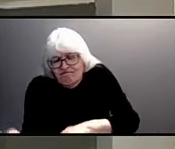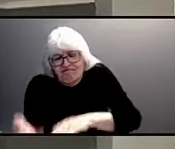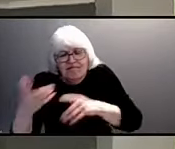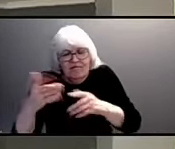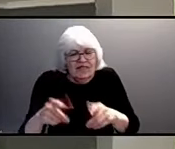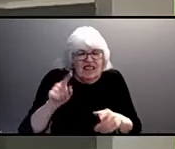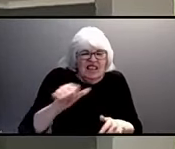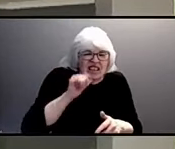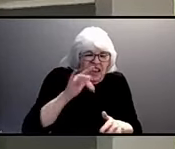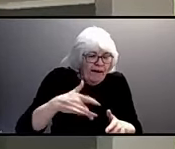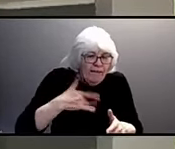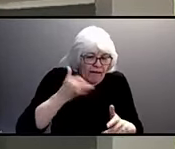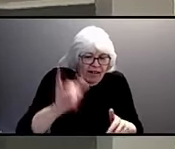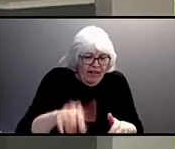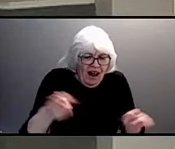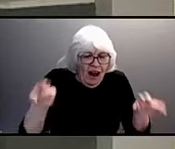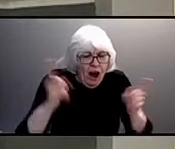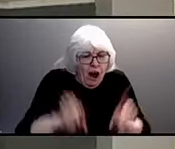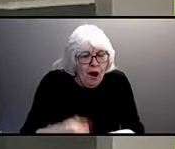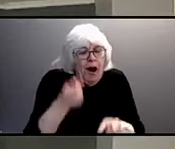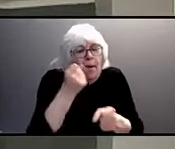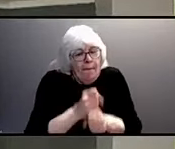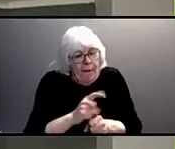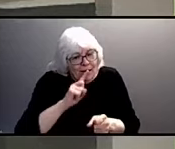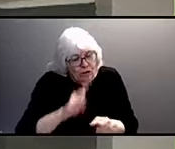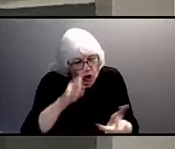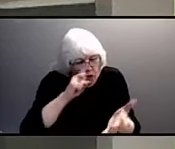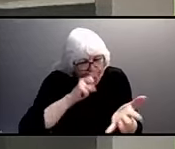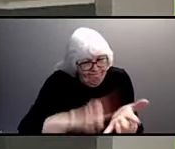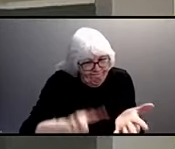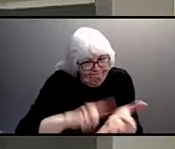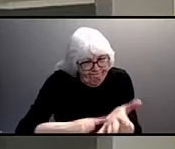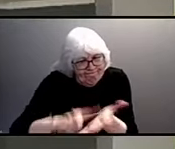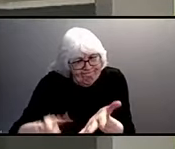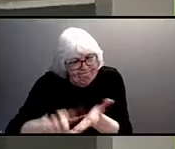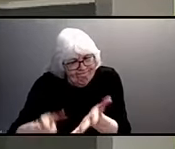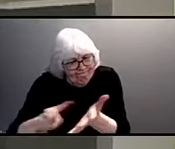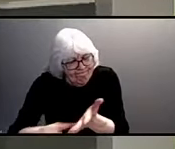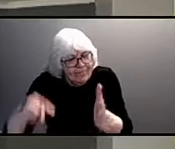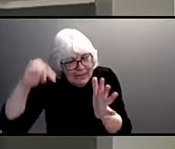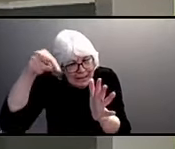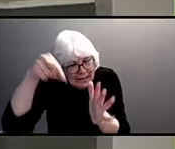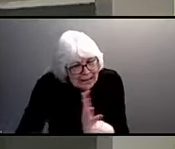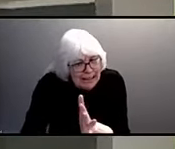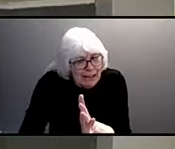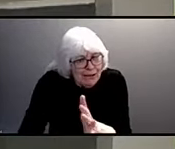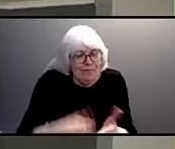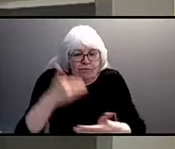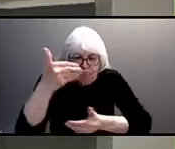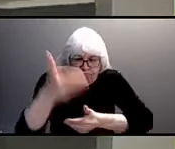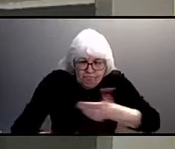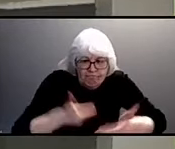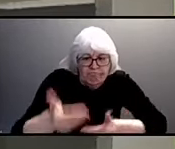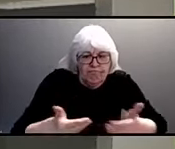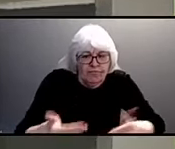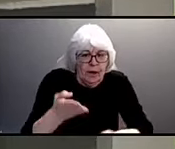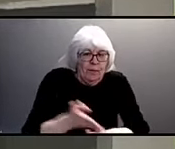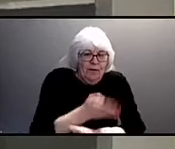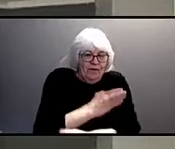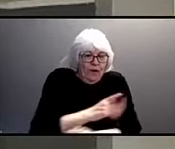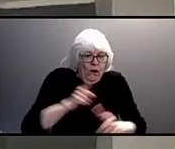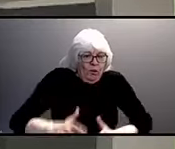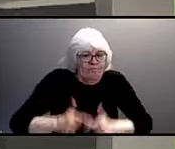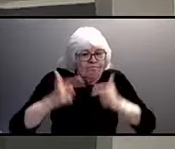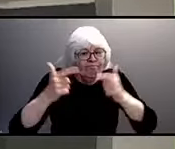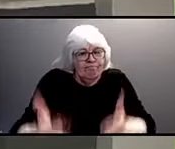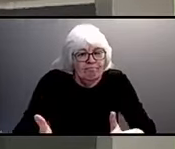investigations. As part of that process, the fire service, before turning the building over to the building owner, who